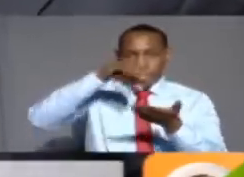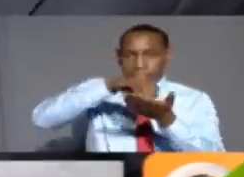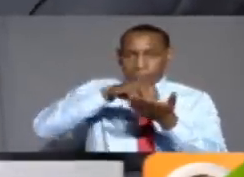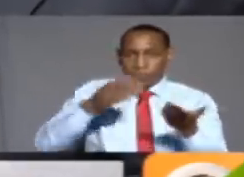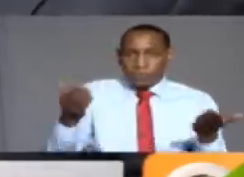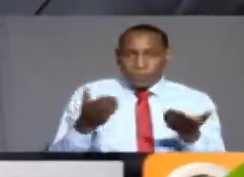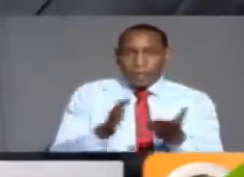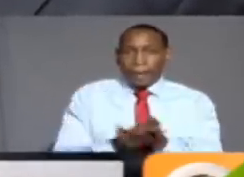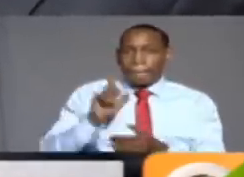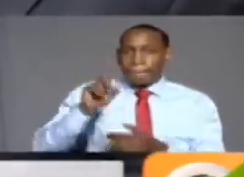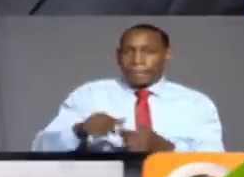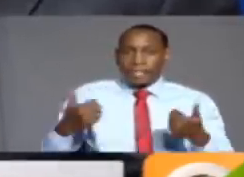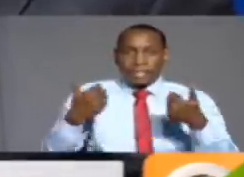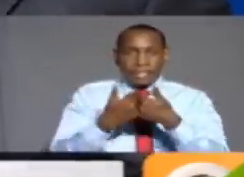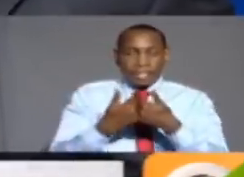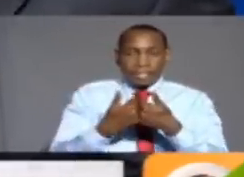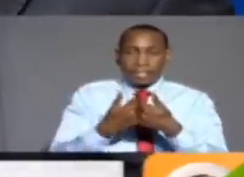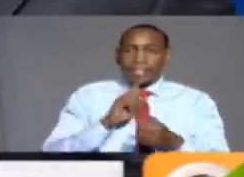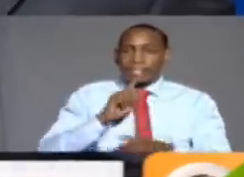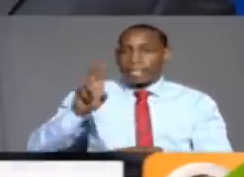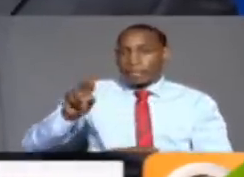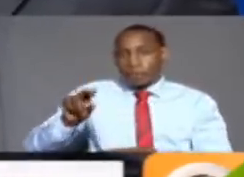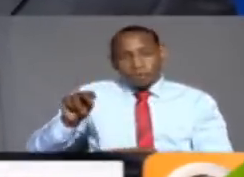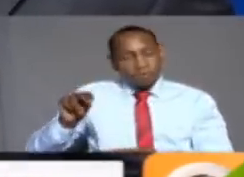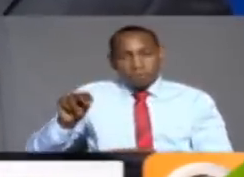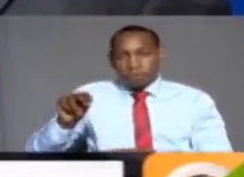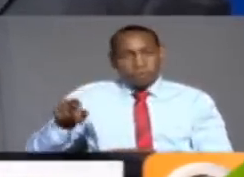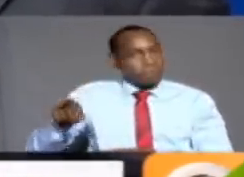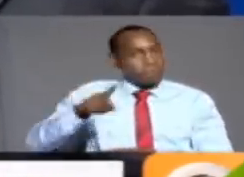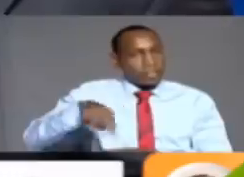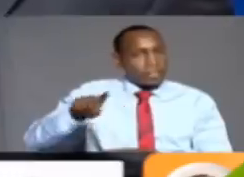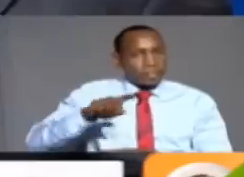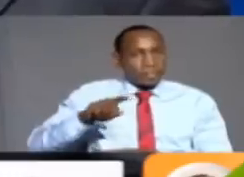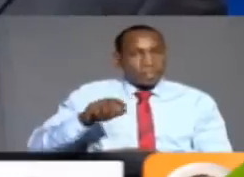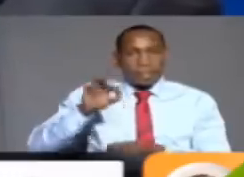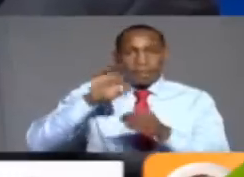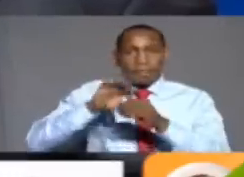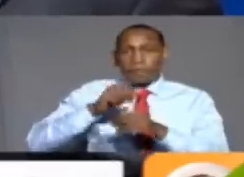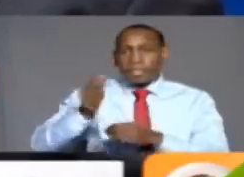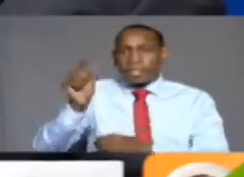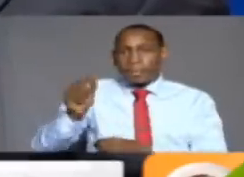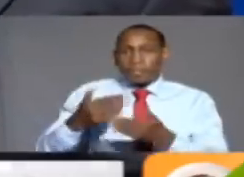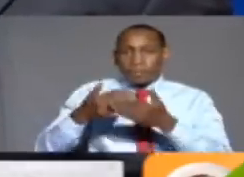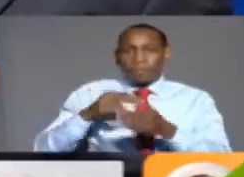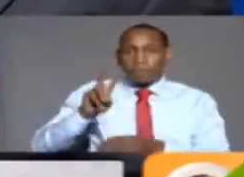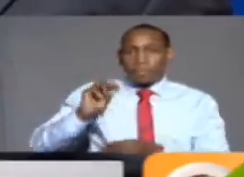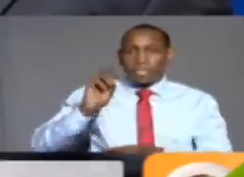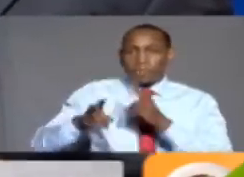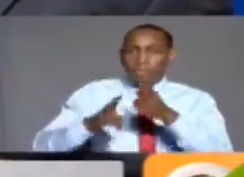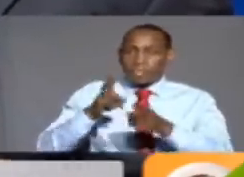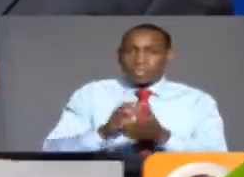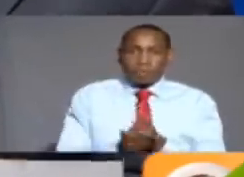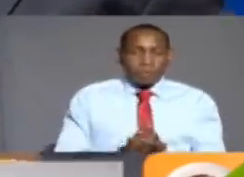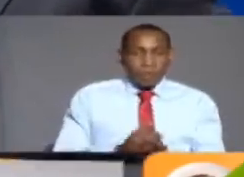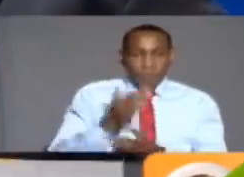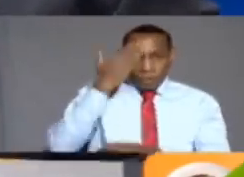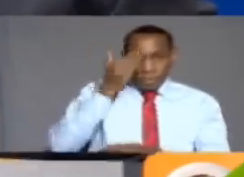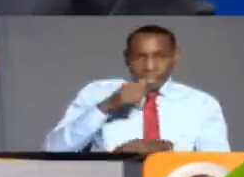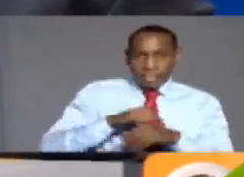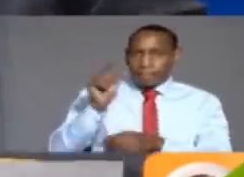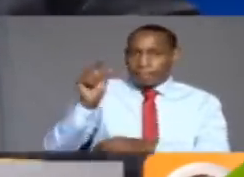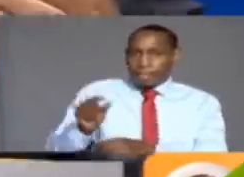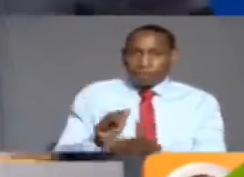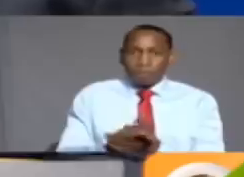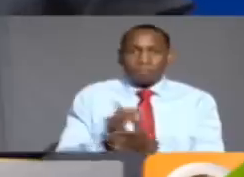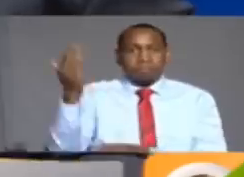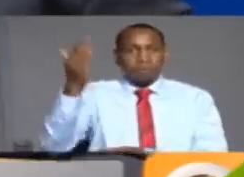we are having to fight and say, no, we are not going to vote for anybody before 2022. And because when somebody stands up and